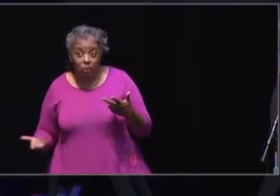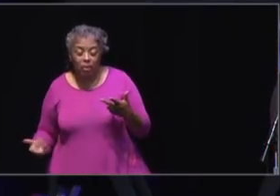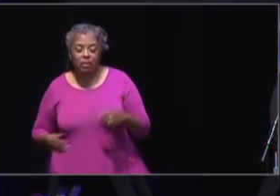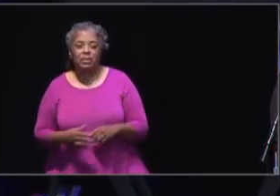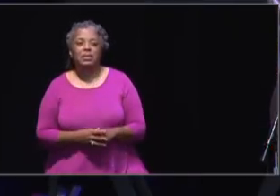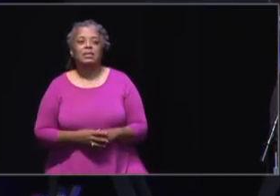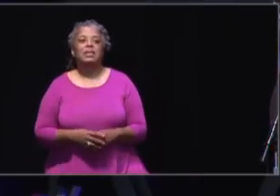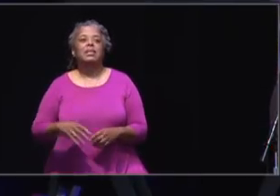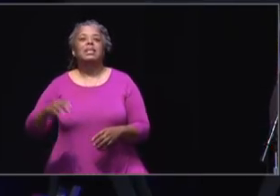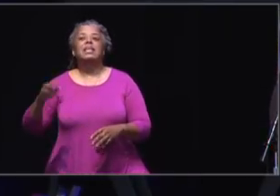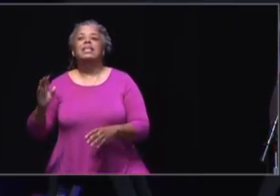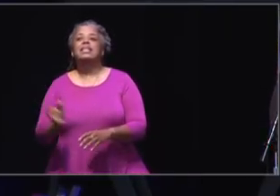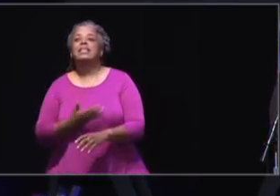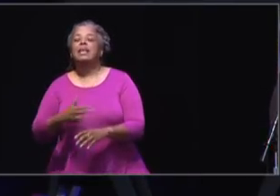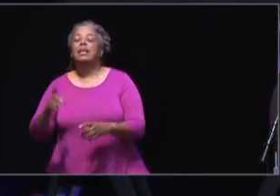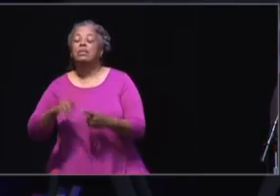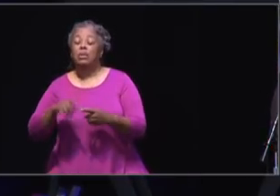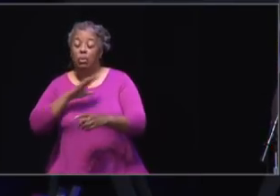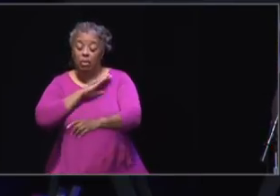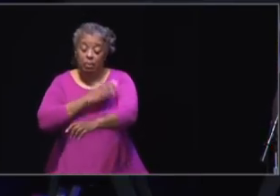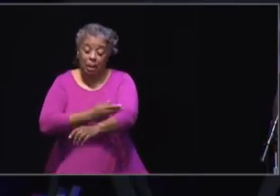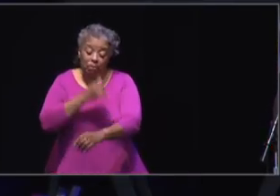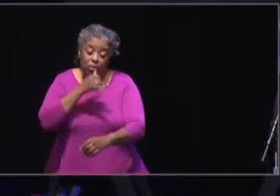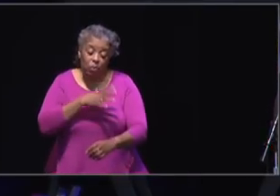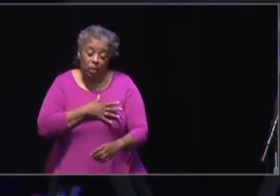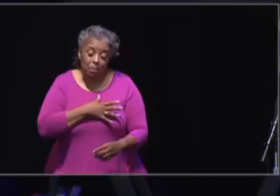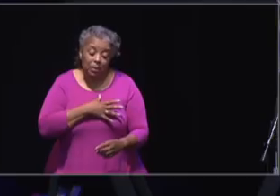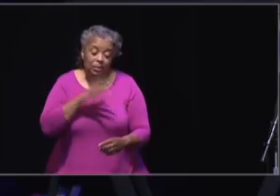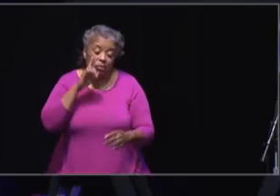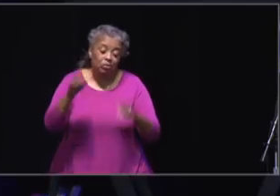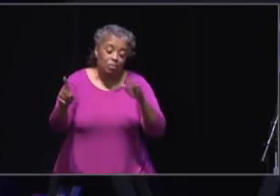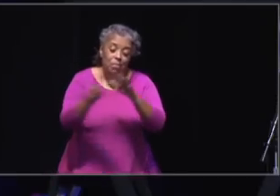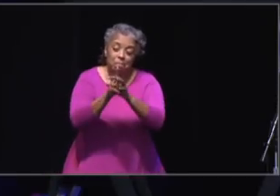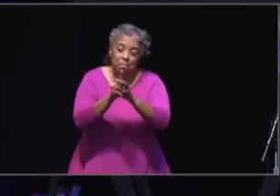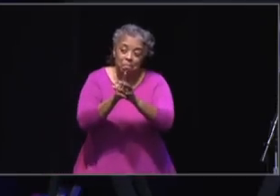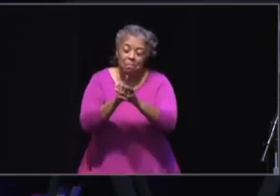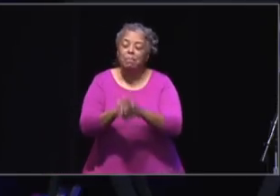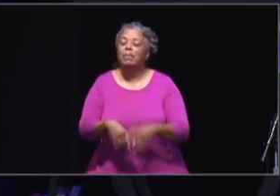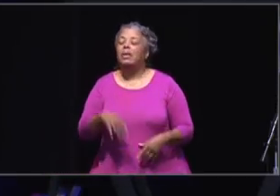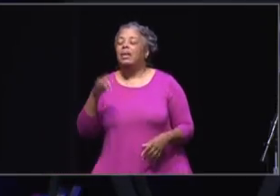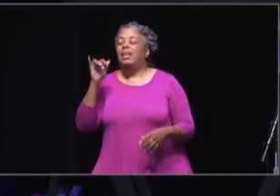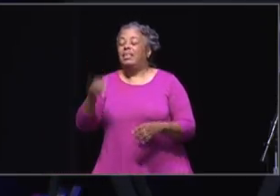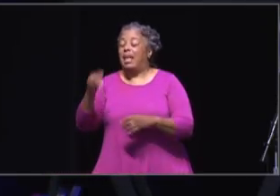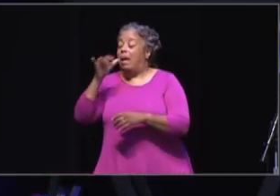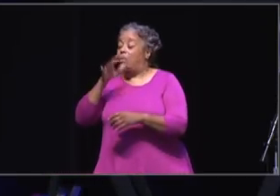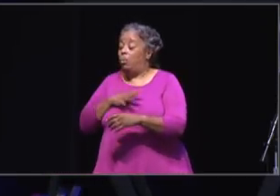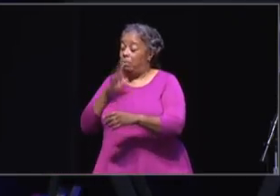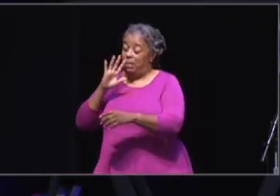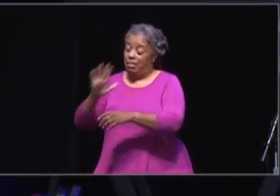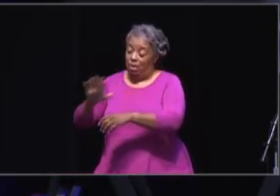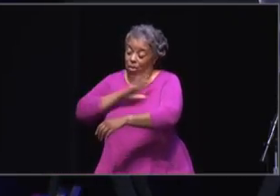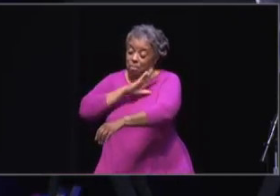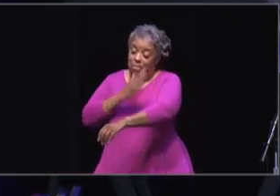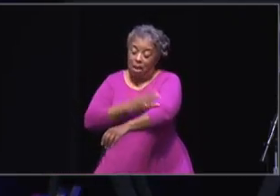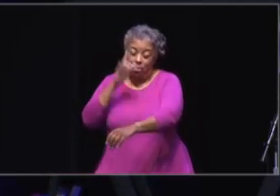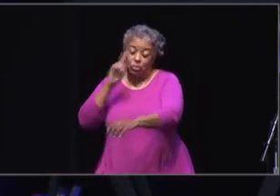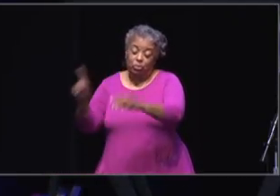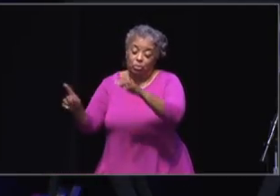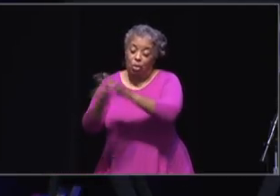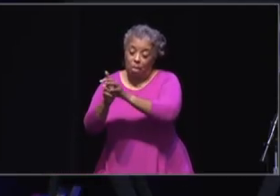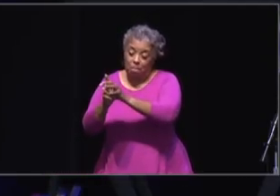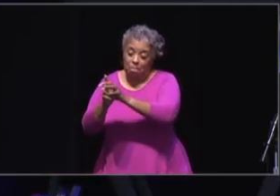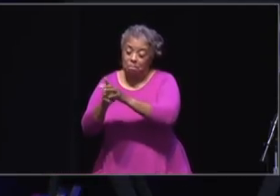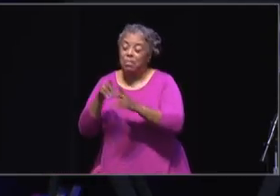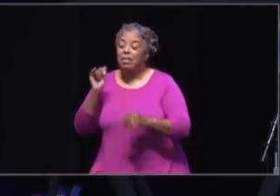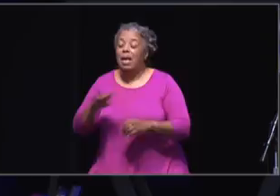the power of the women come down. Sing till the power of the women